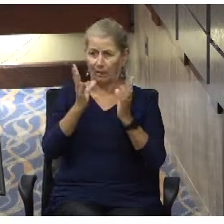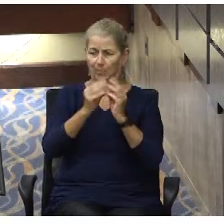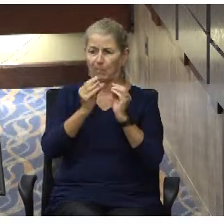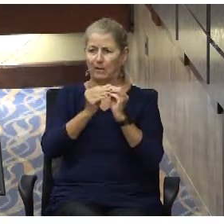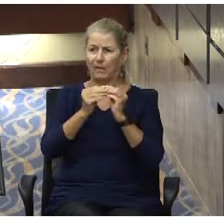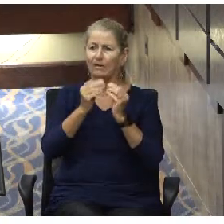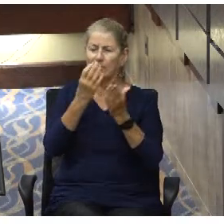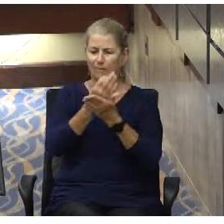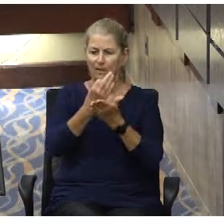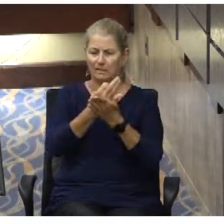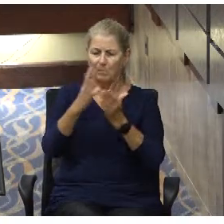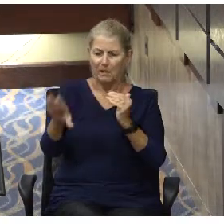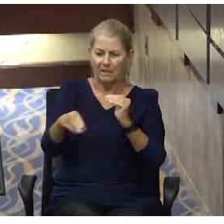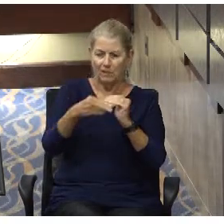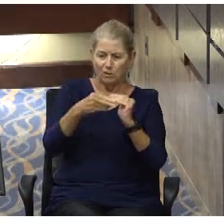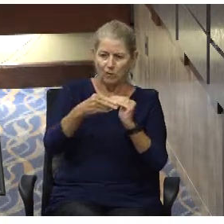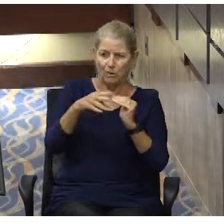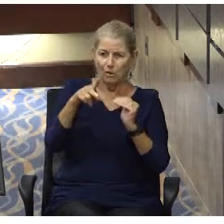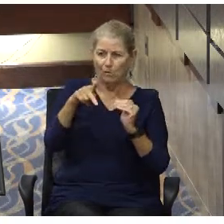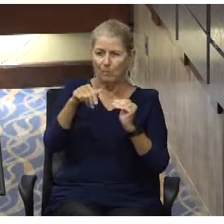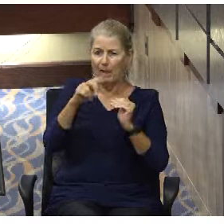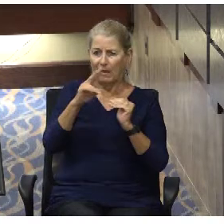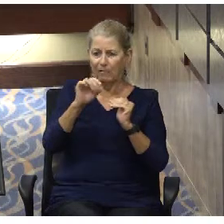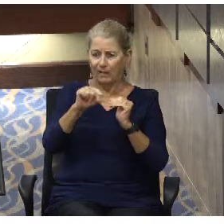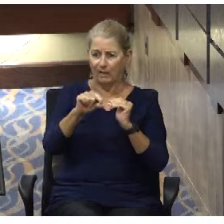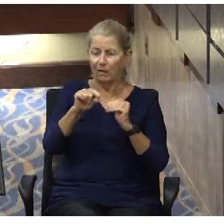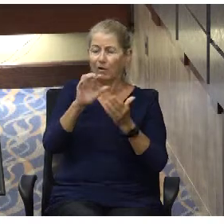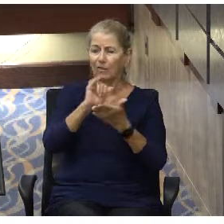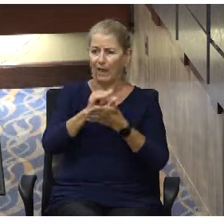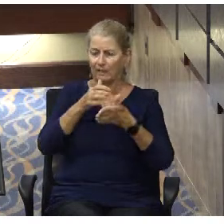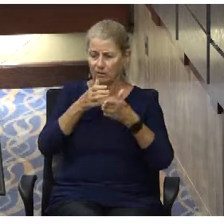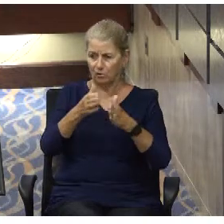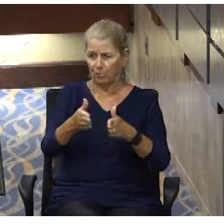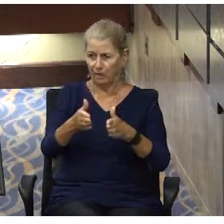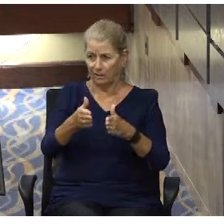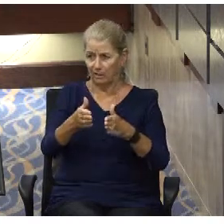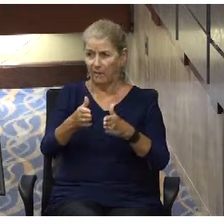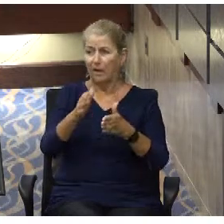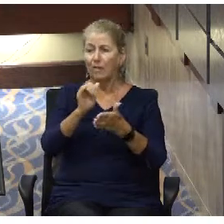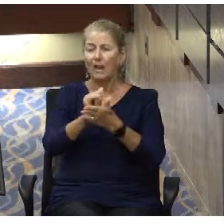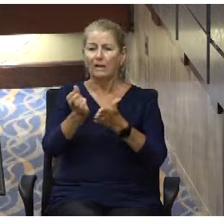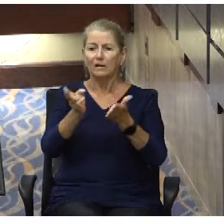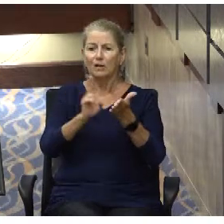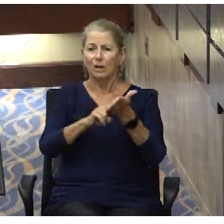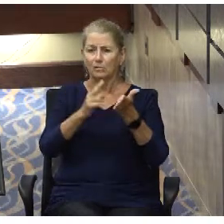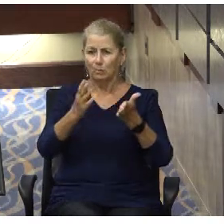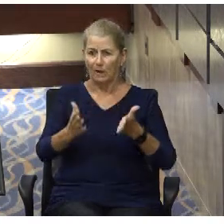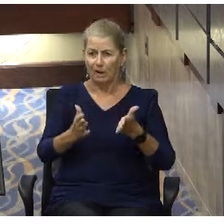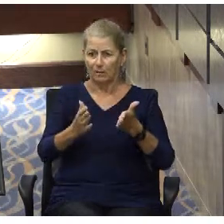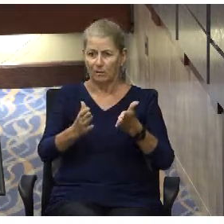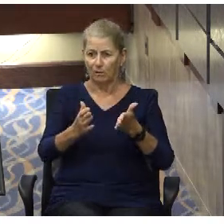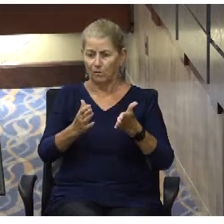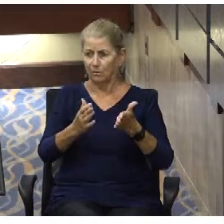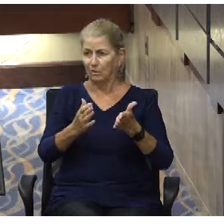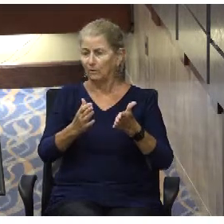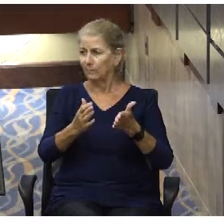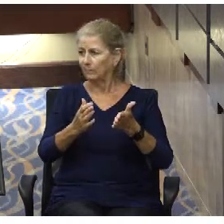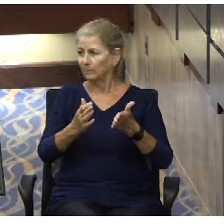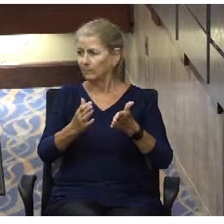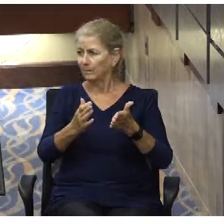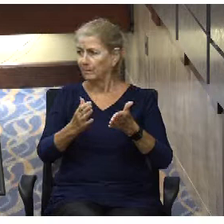paving on that street so we could take it to a more logical endpoint. That contractor is in liquidated damages right now, so